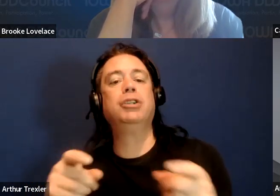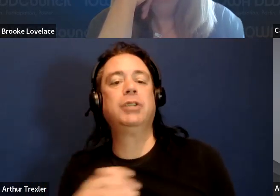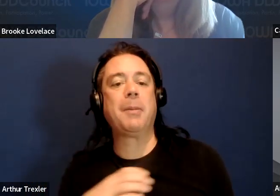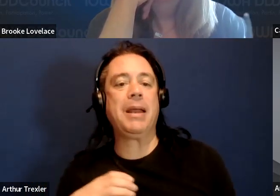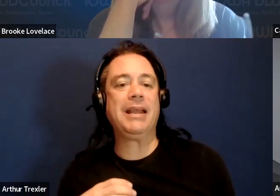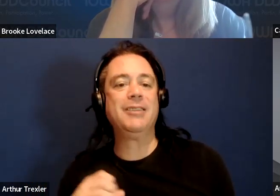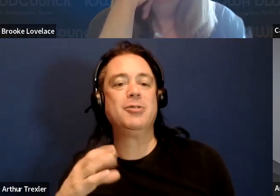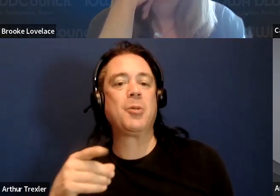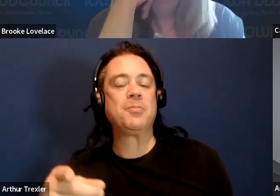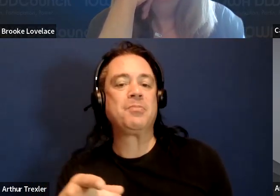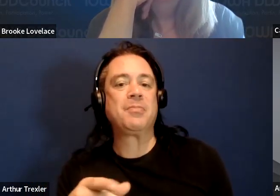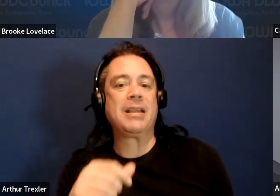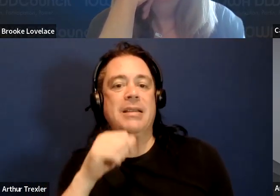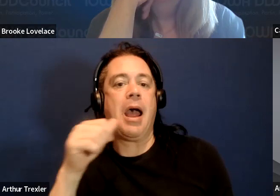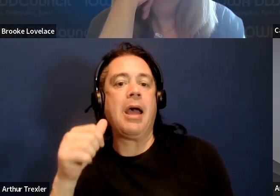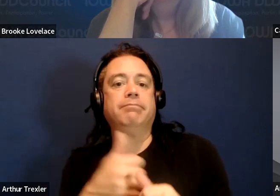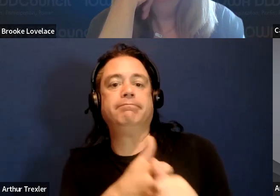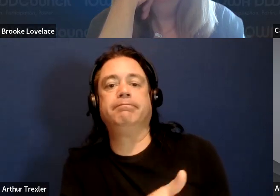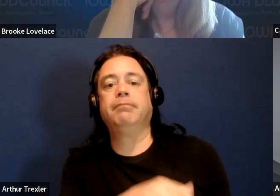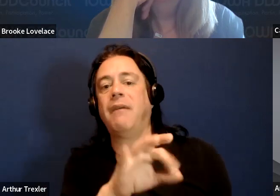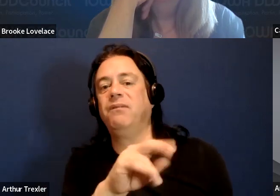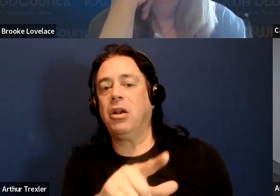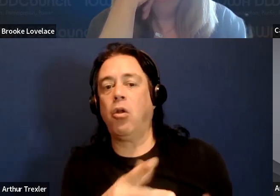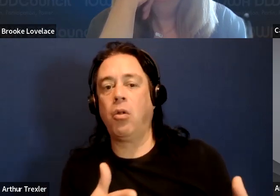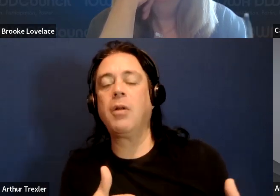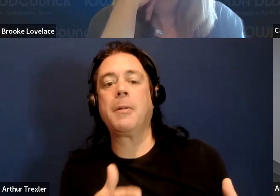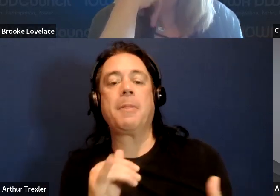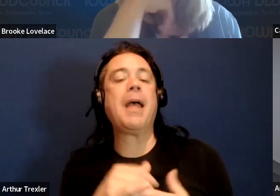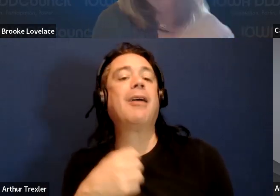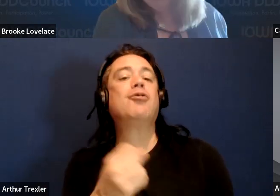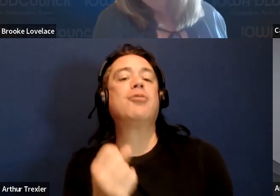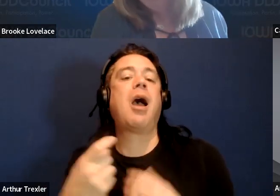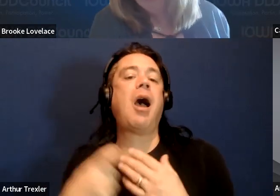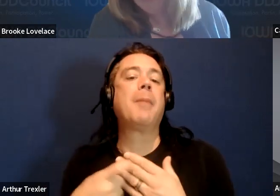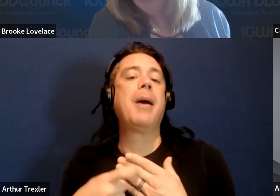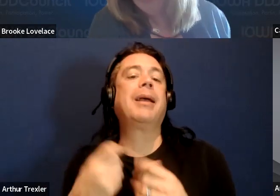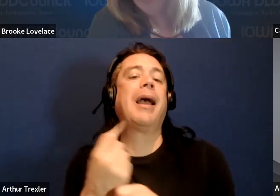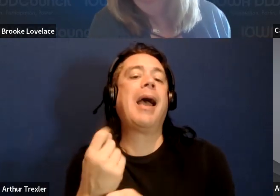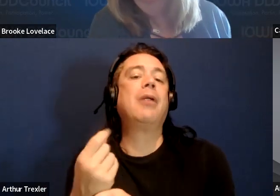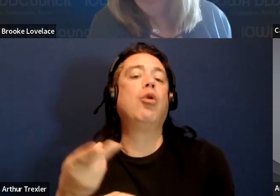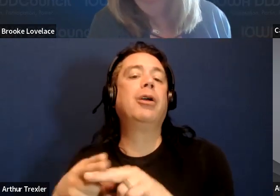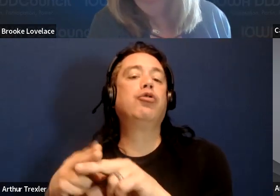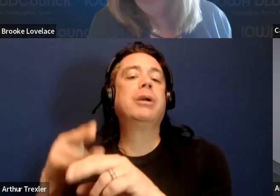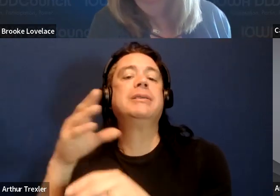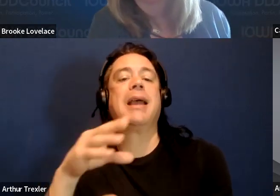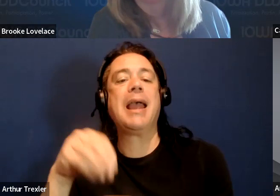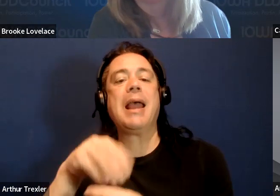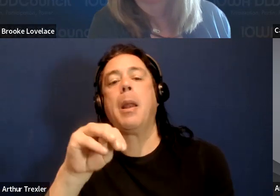is not subject to the funnels. And that creates automatic annual increases in the Medicaid